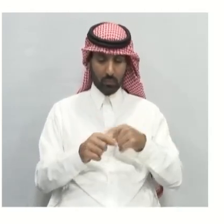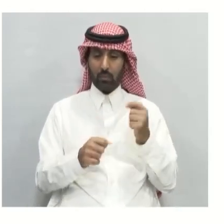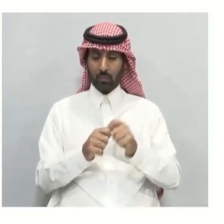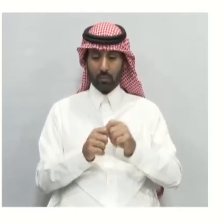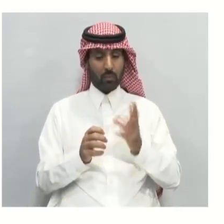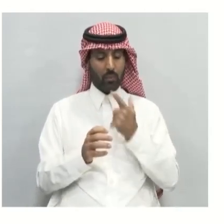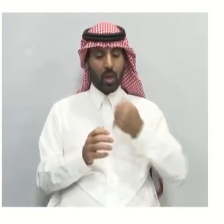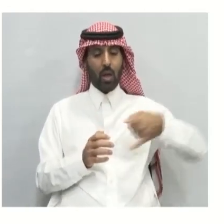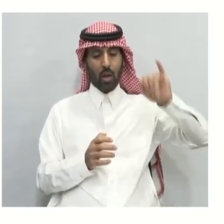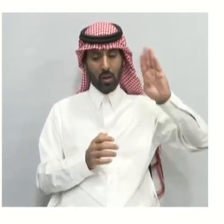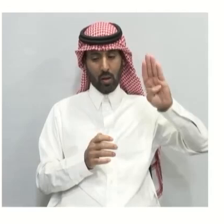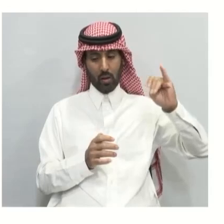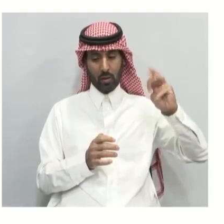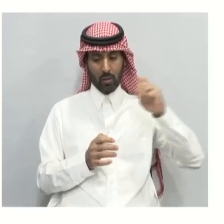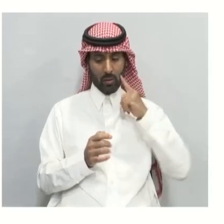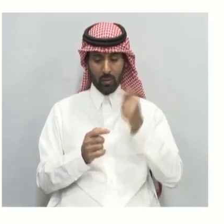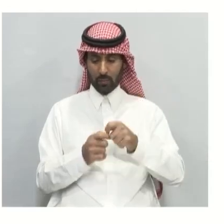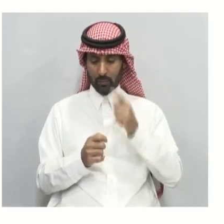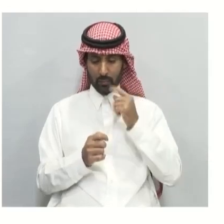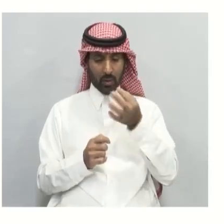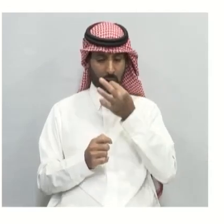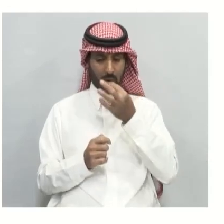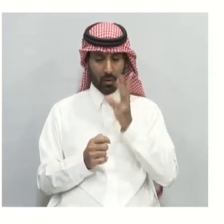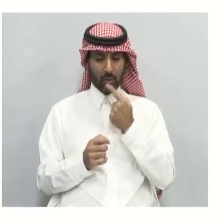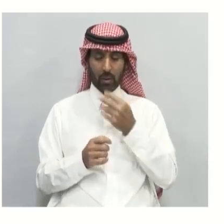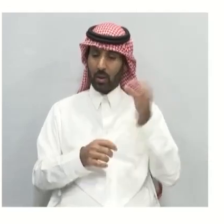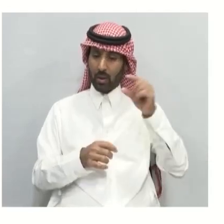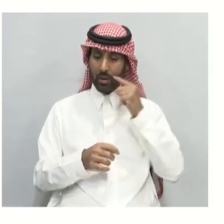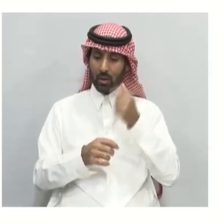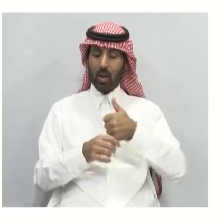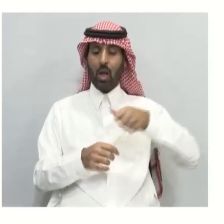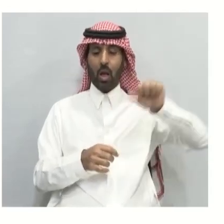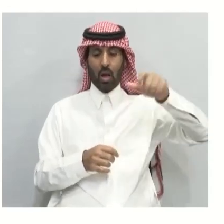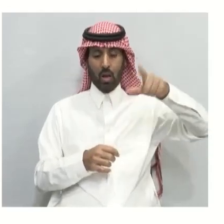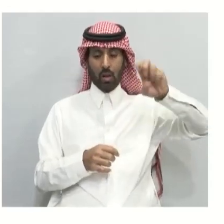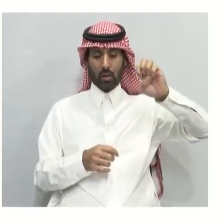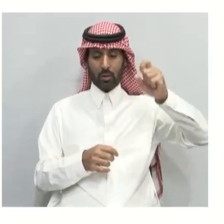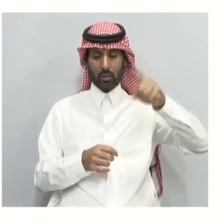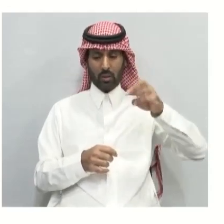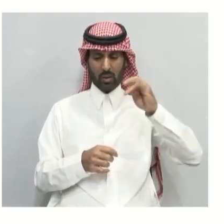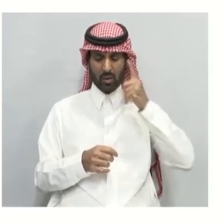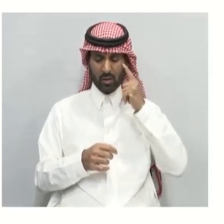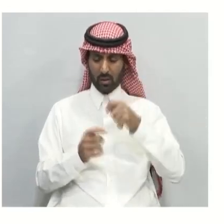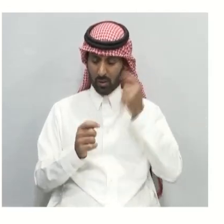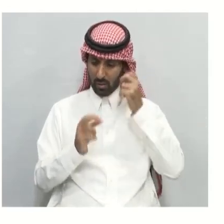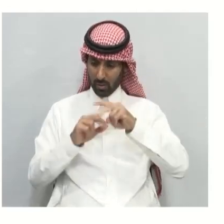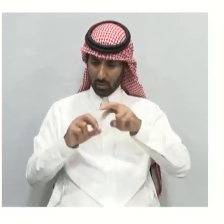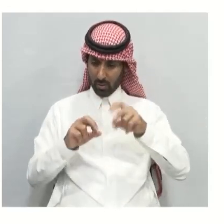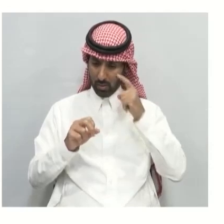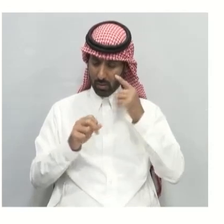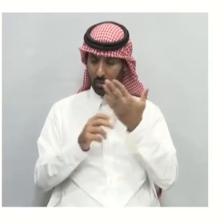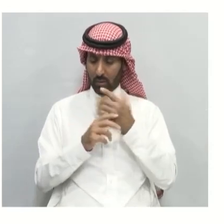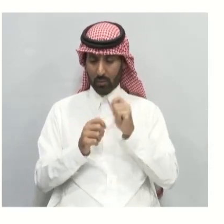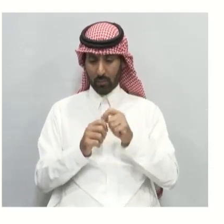in 1981. Penicillin. If Dr. Alexander Fleming hadn't discovered penicillin